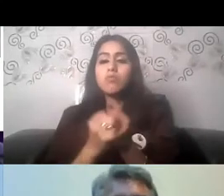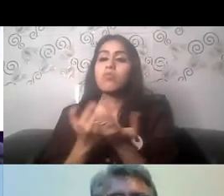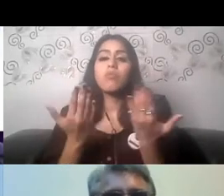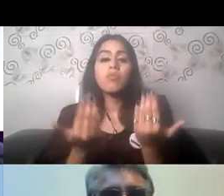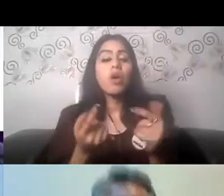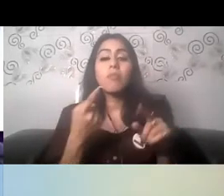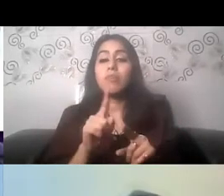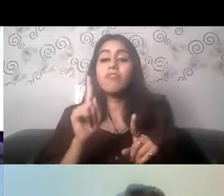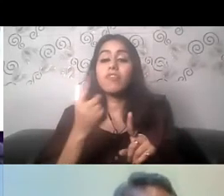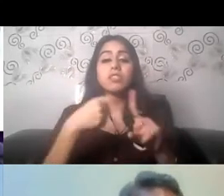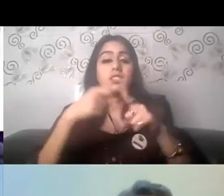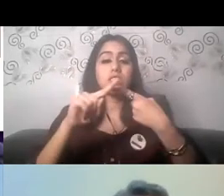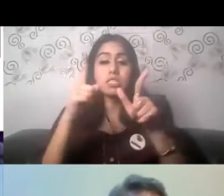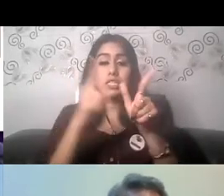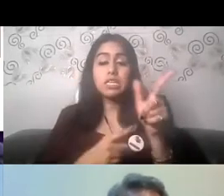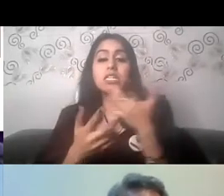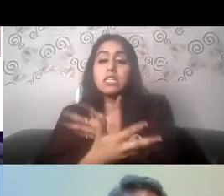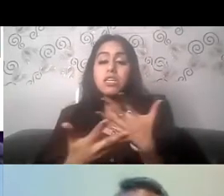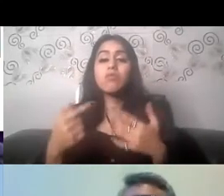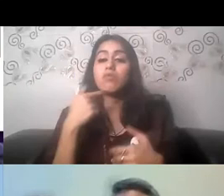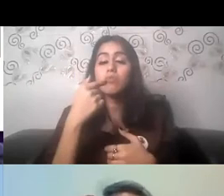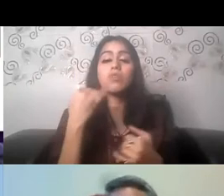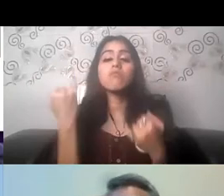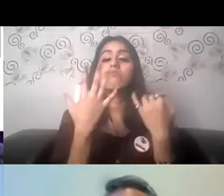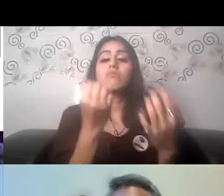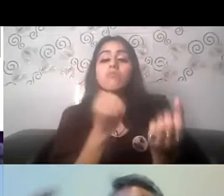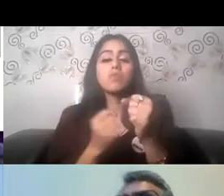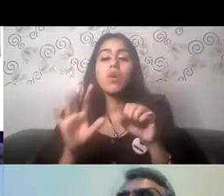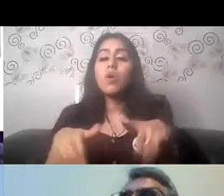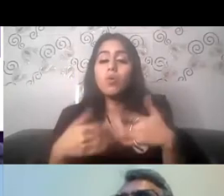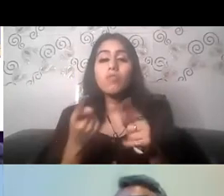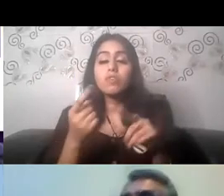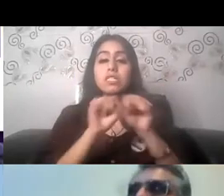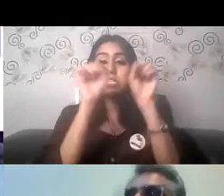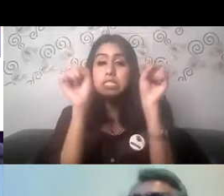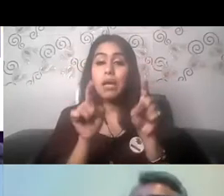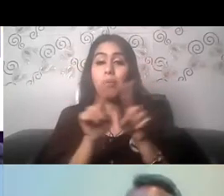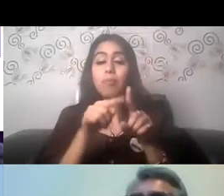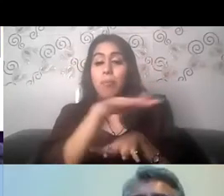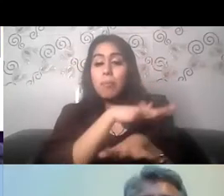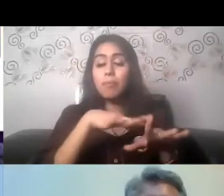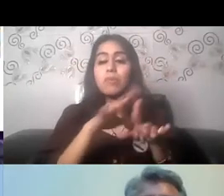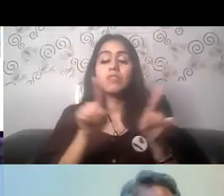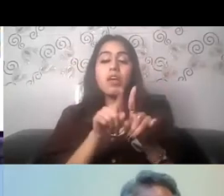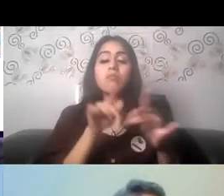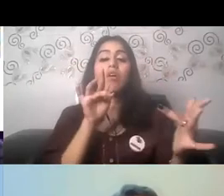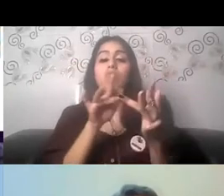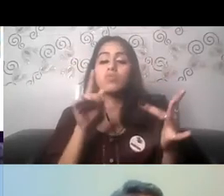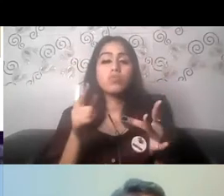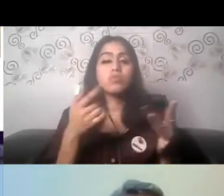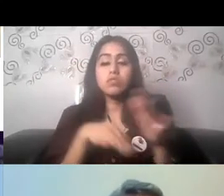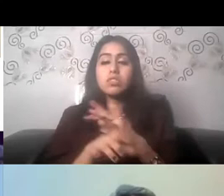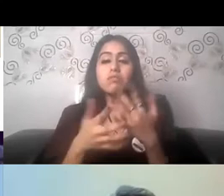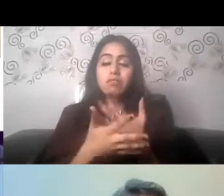reach out to them, and also have a very structured and a planned approach to really making things